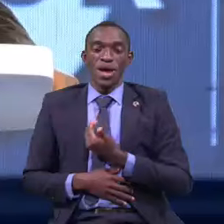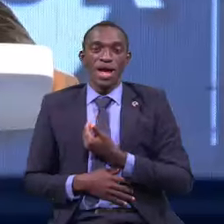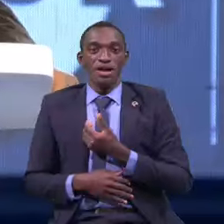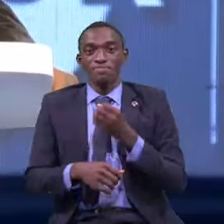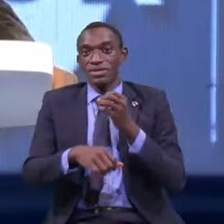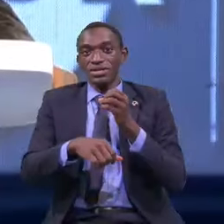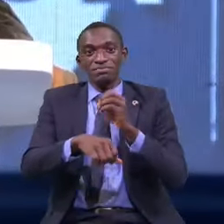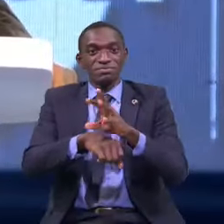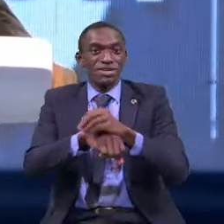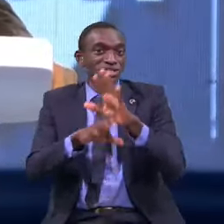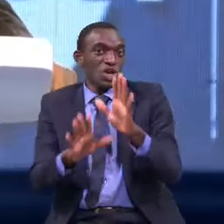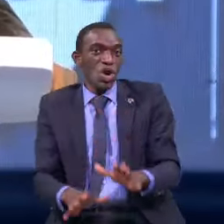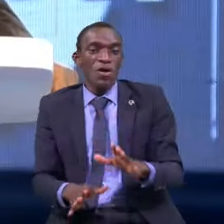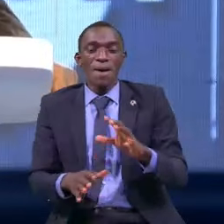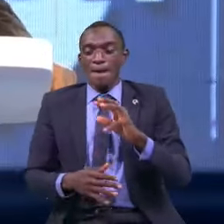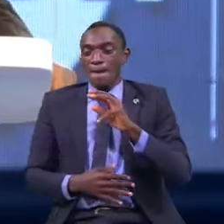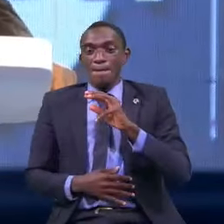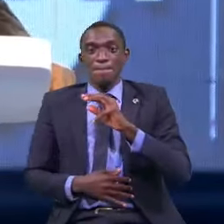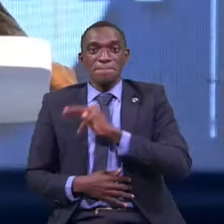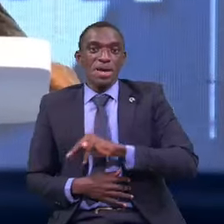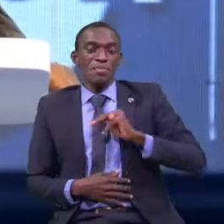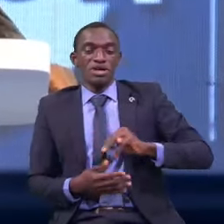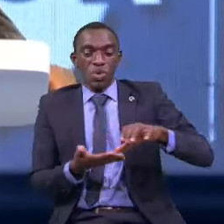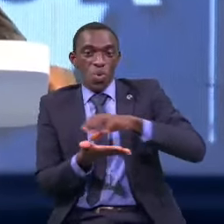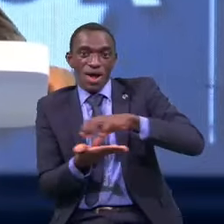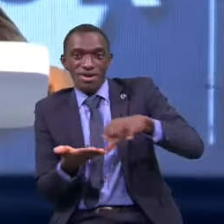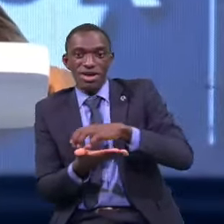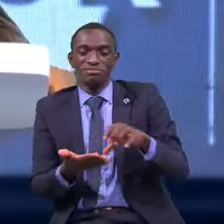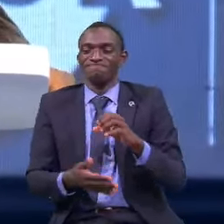Counselors, members of the choir, ushers, workers, they are there around you.